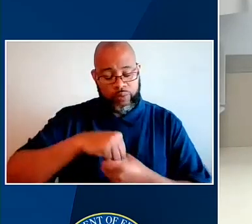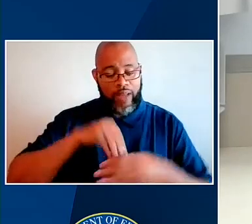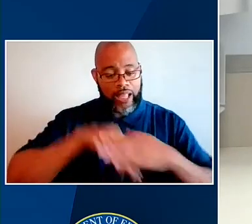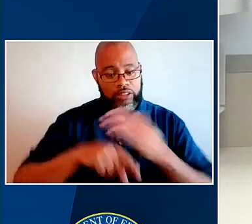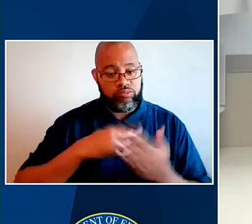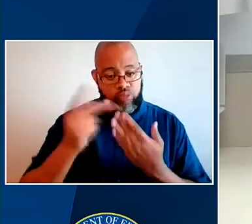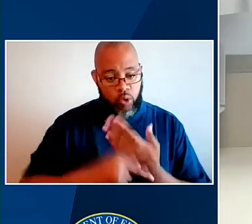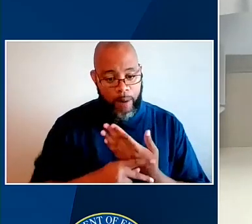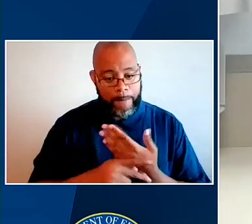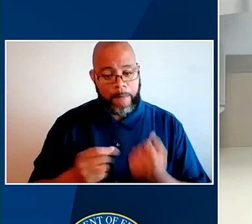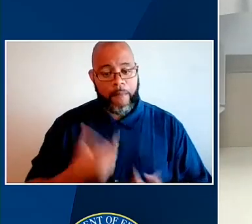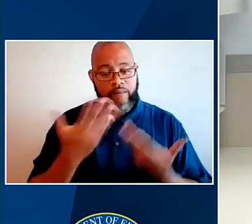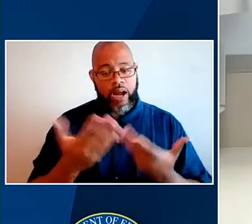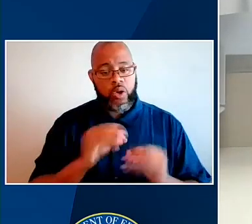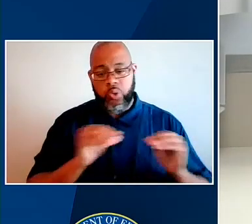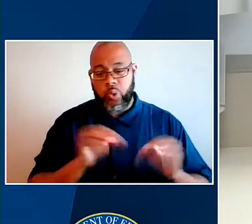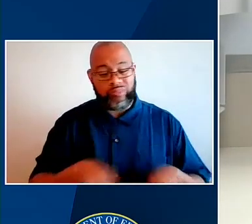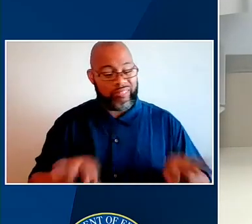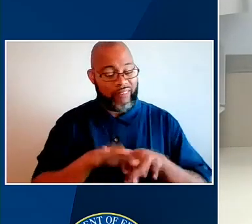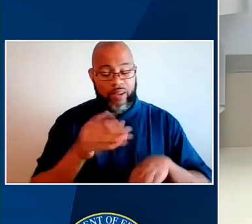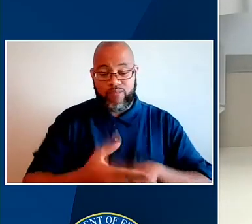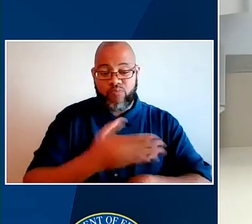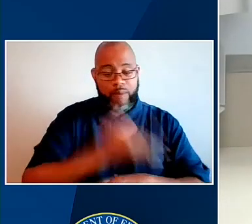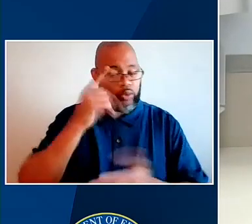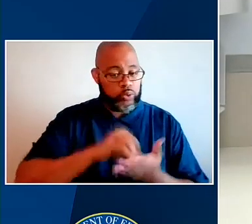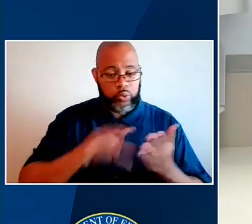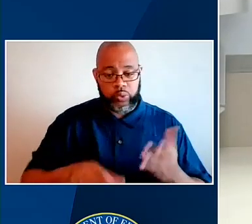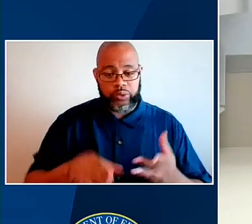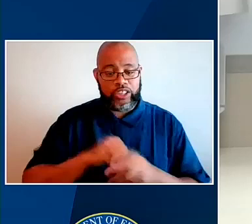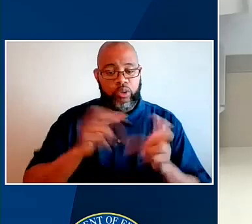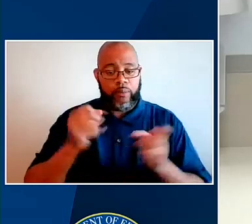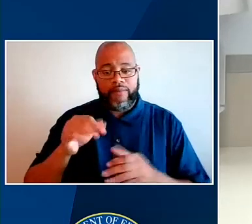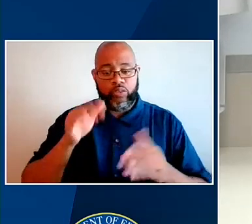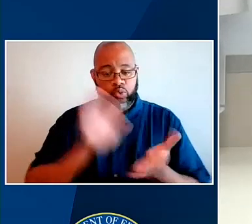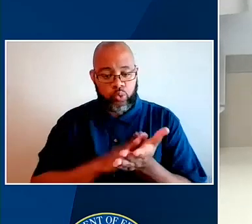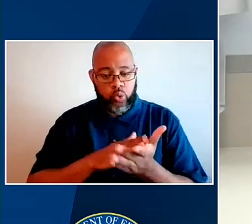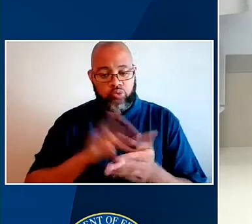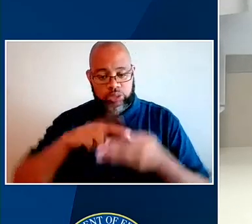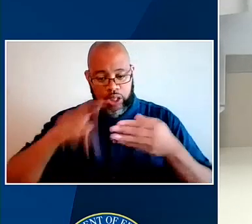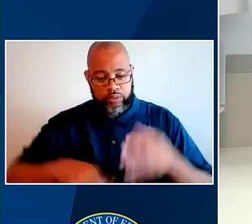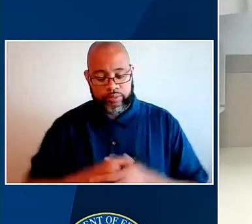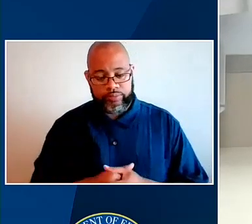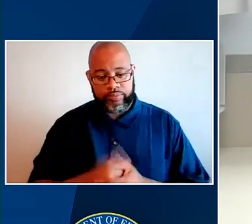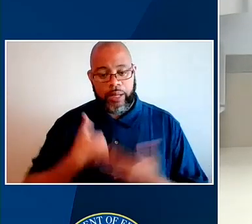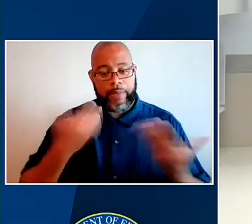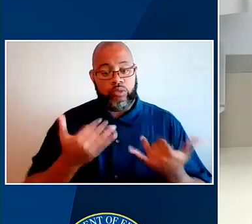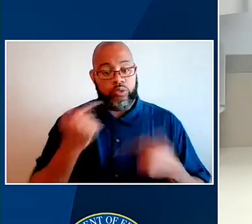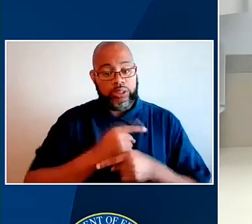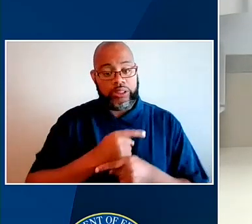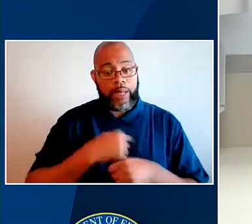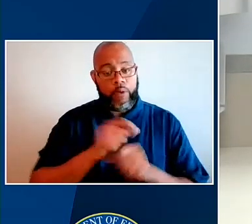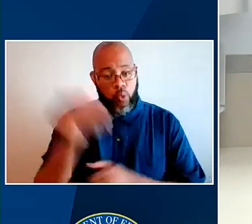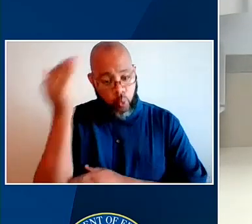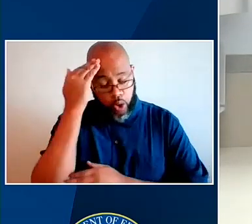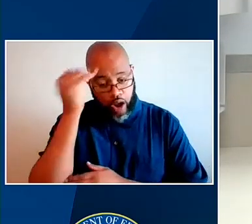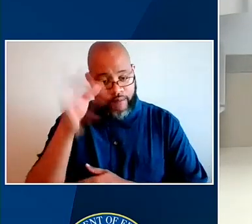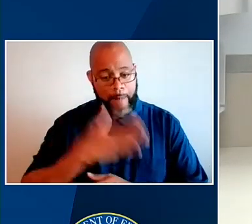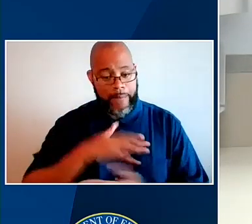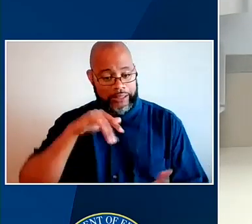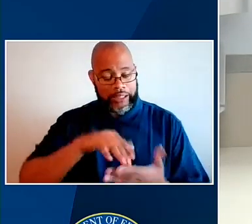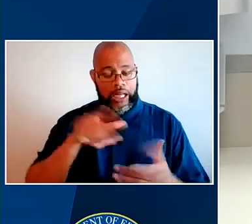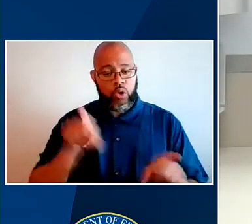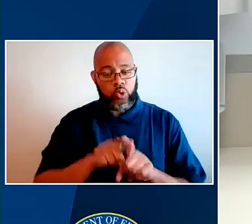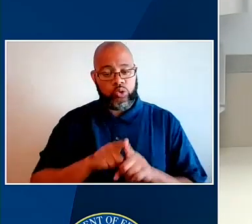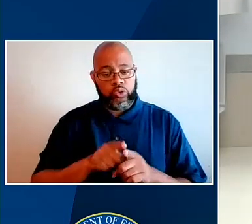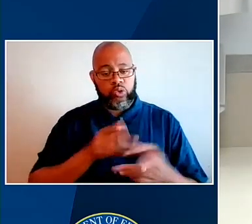program provides no significant improvements for students in terms of academic outcomes. I'm here today to make you aware of my study and also walk